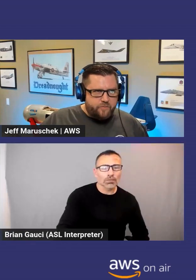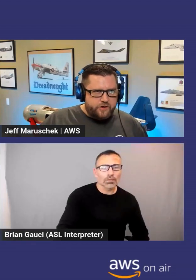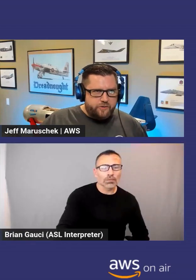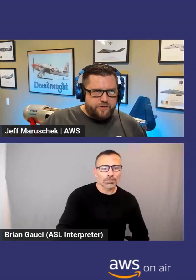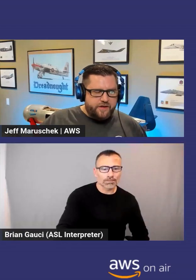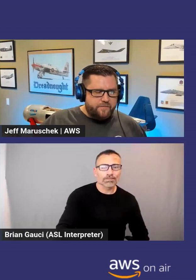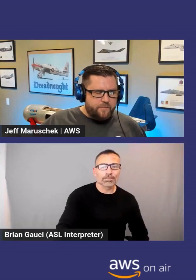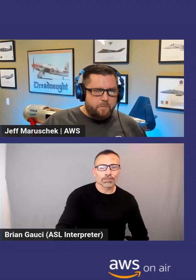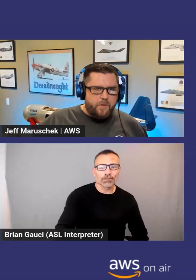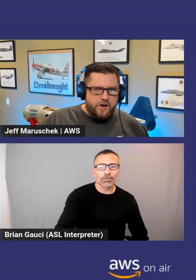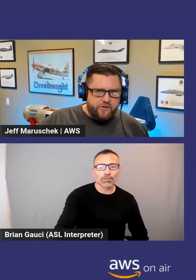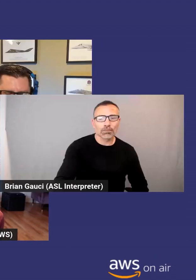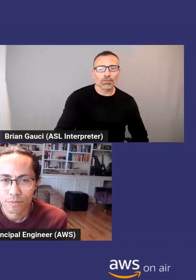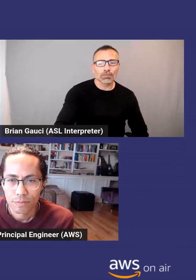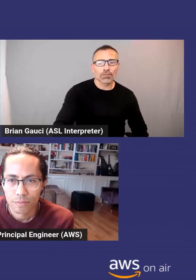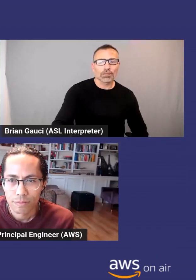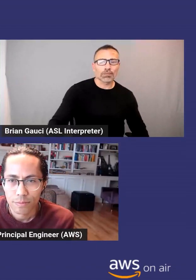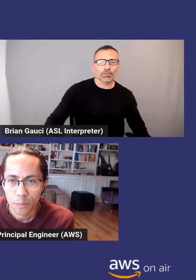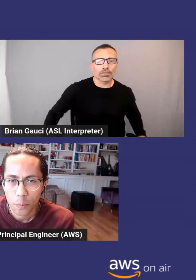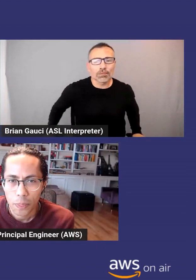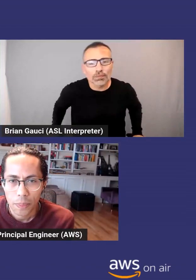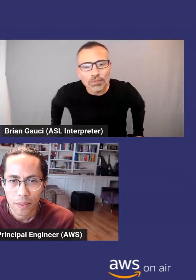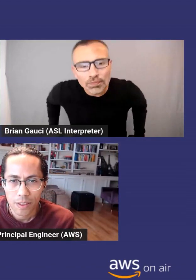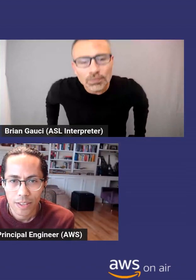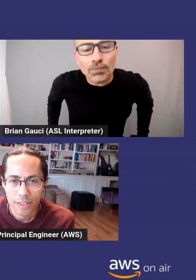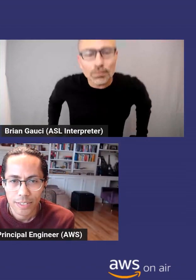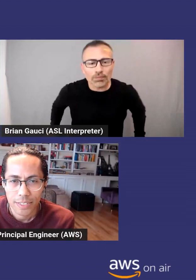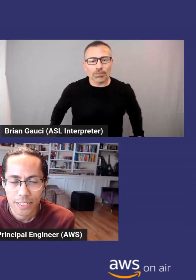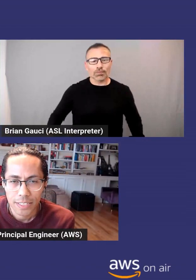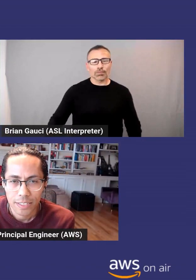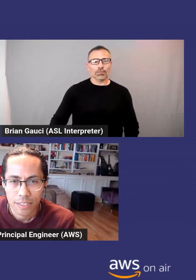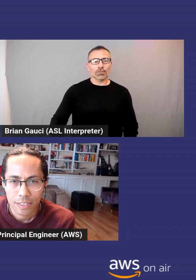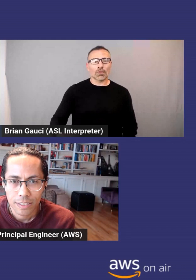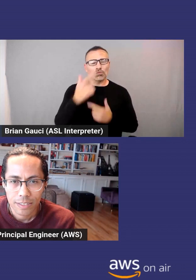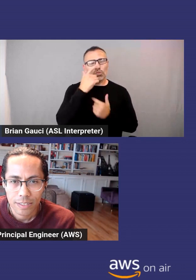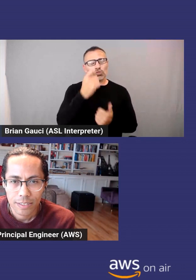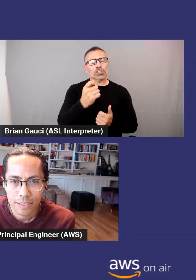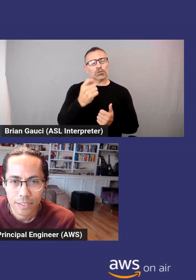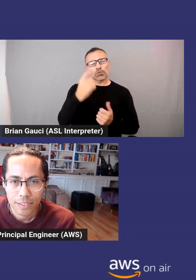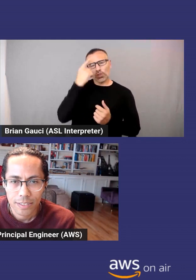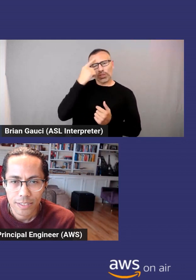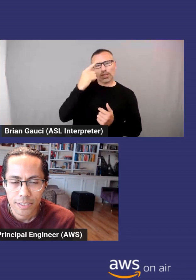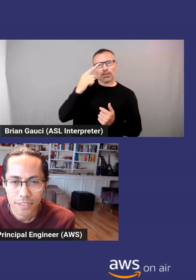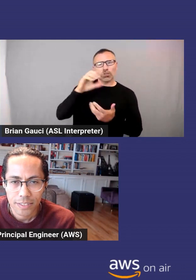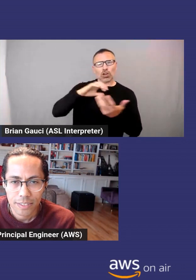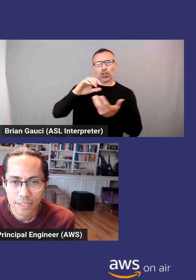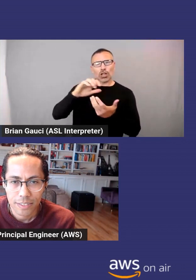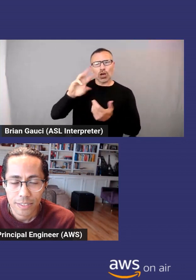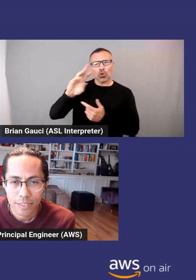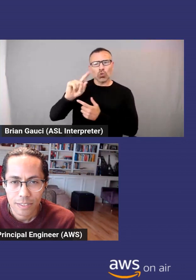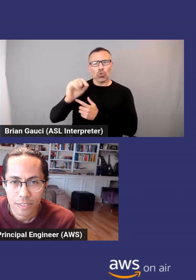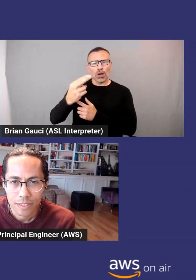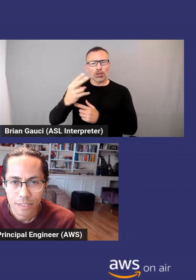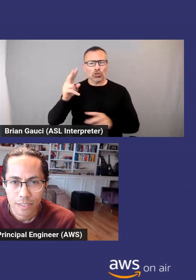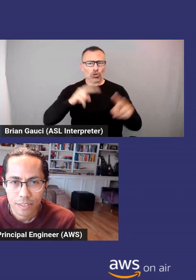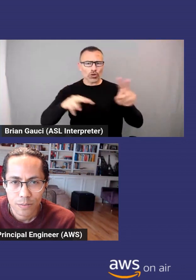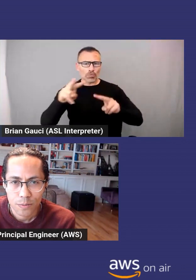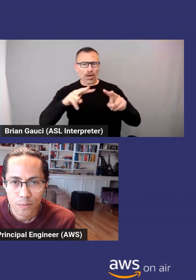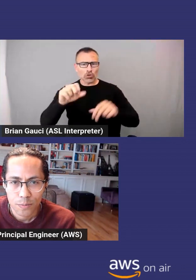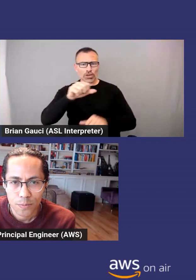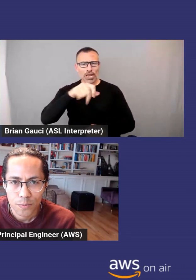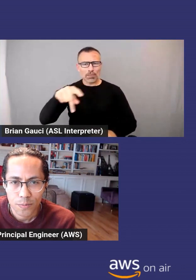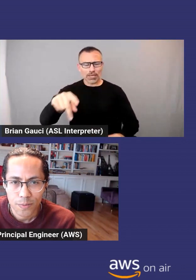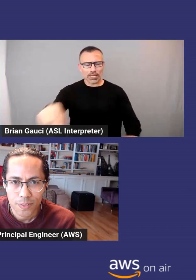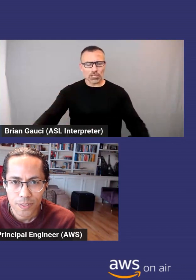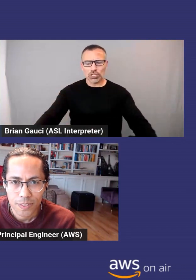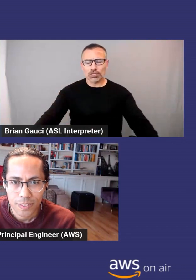of CloudWatch, you think of monitoring an application, but Internet Monitor is going to allow customers to monitor